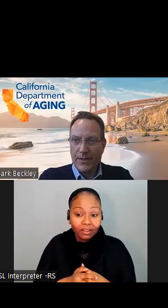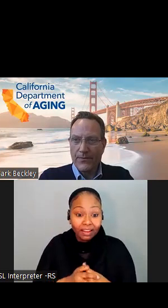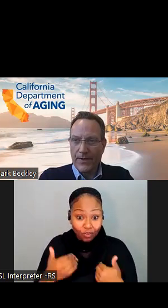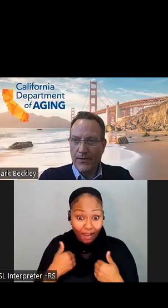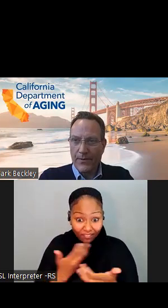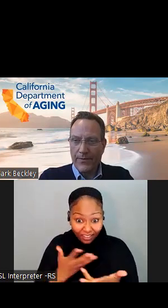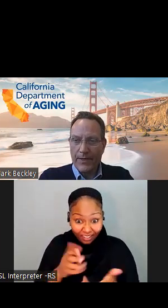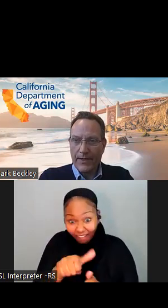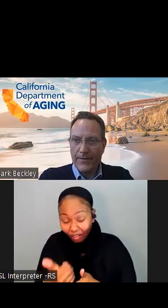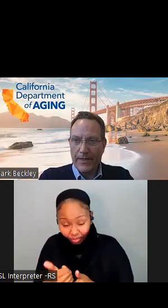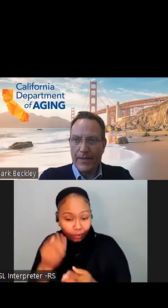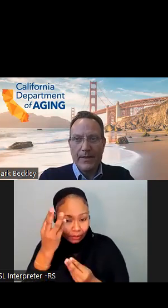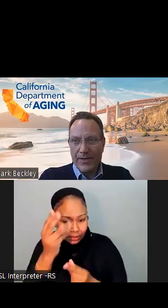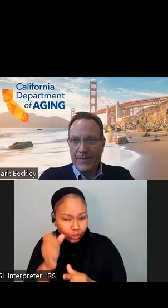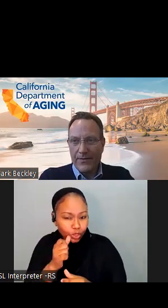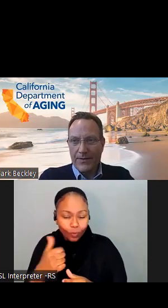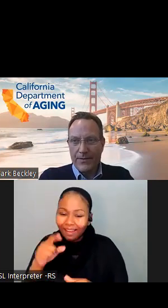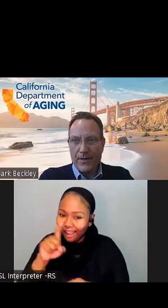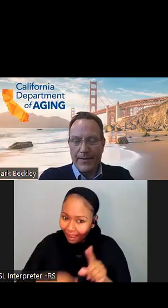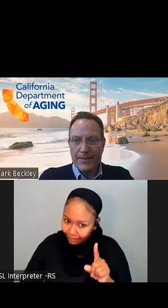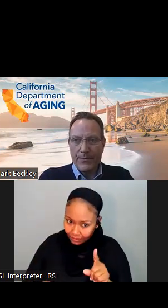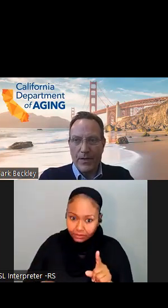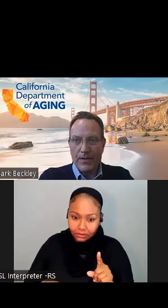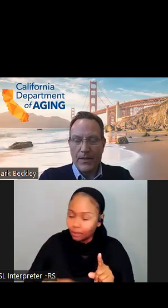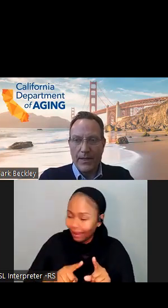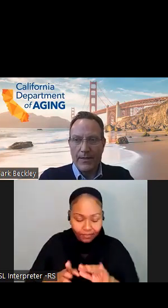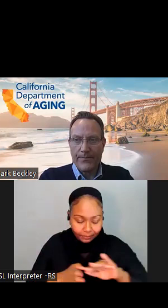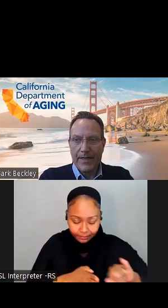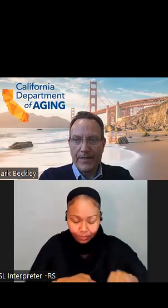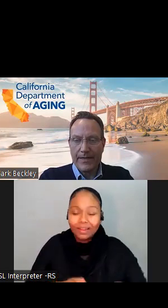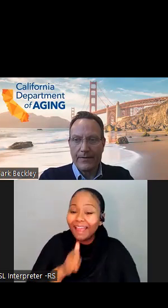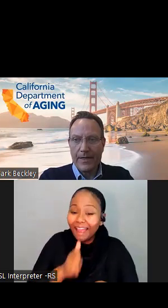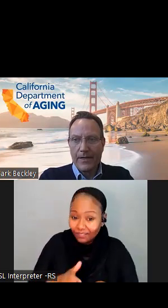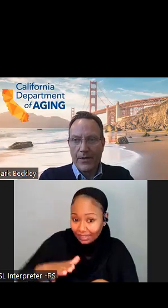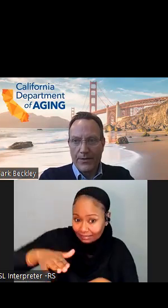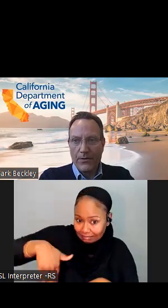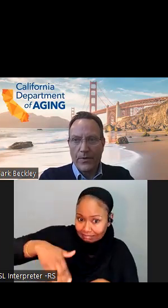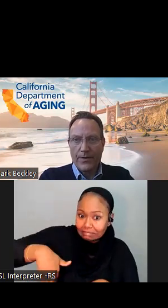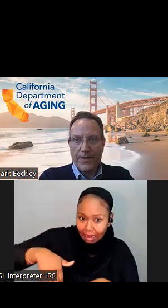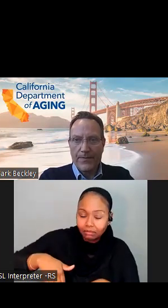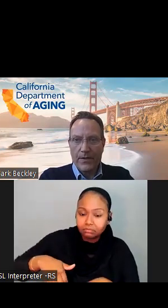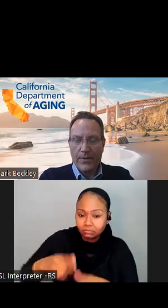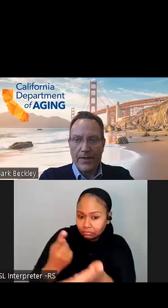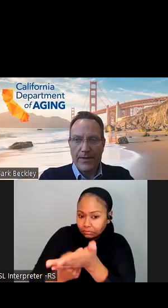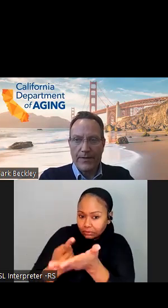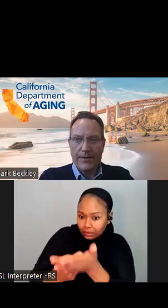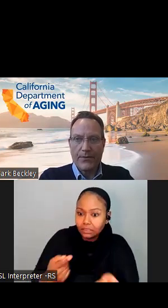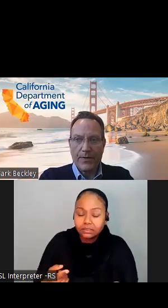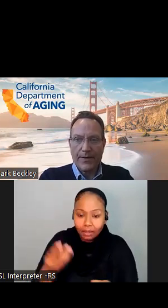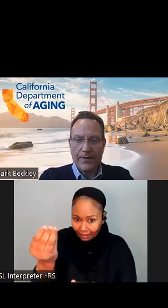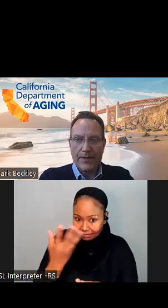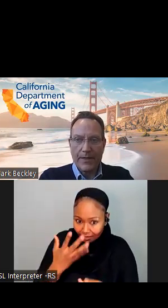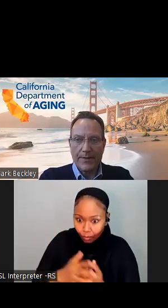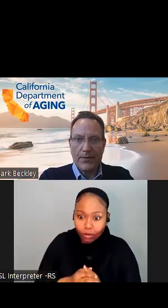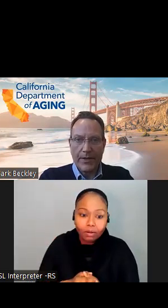you don't feel that we've identified, please give us those comments as well. But in our internal work so far, we thought that these are